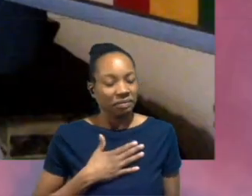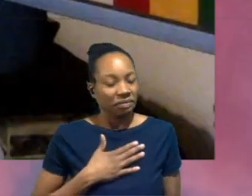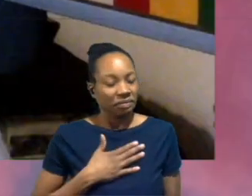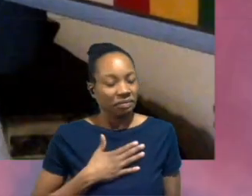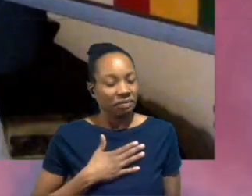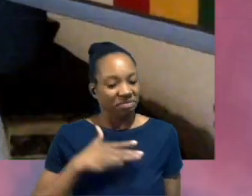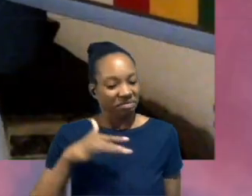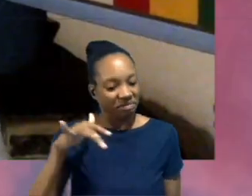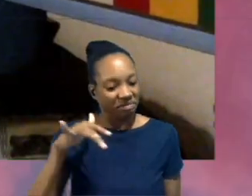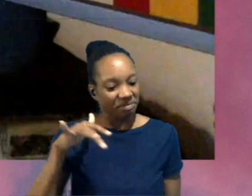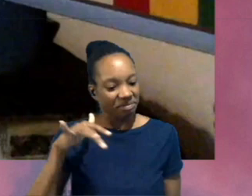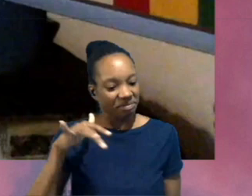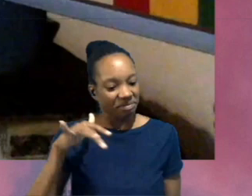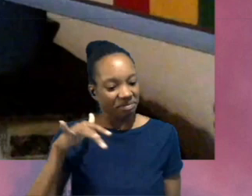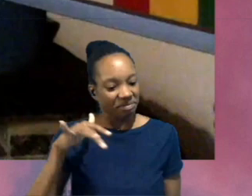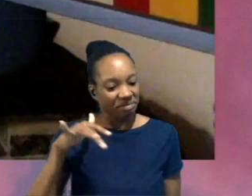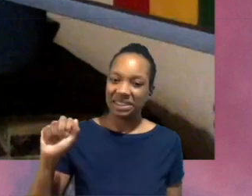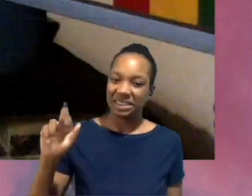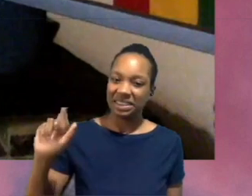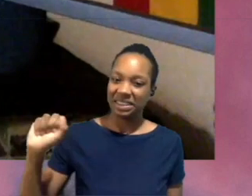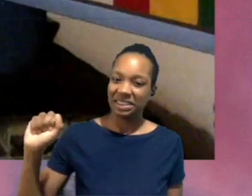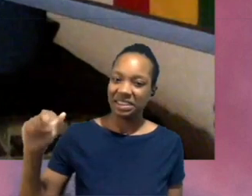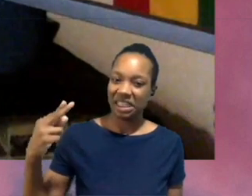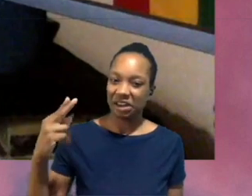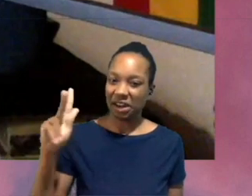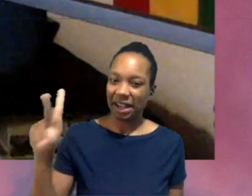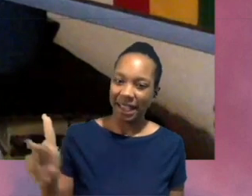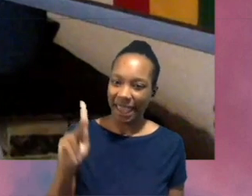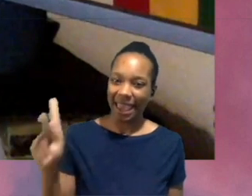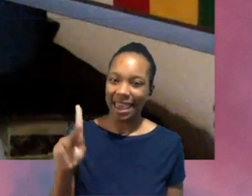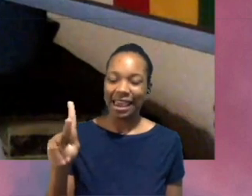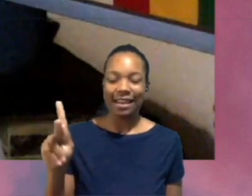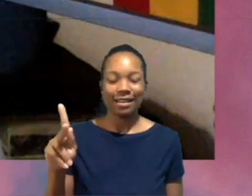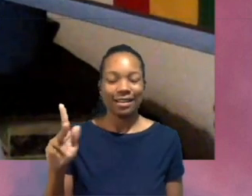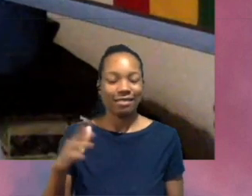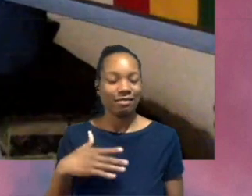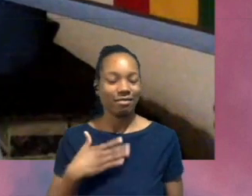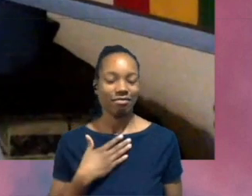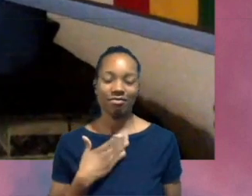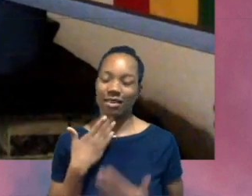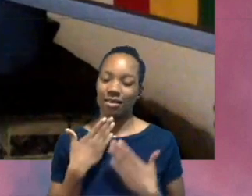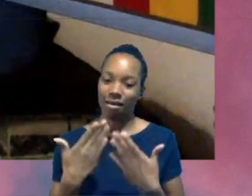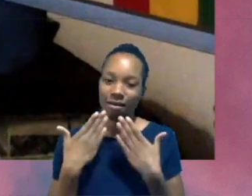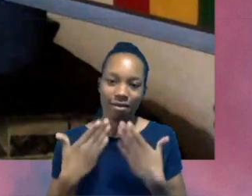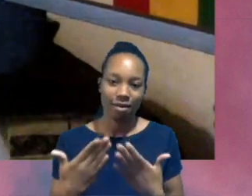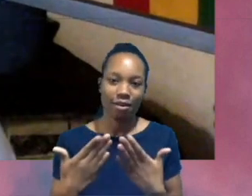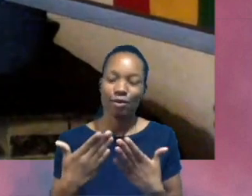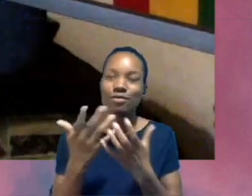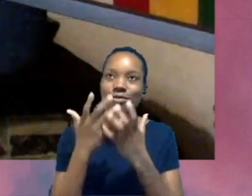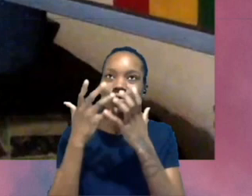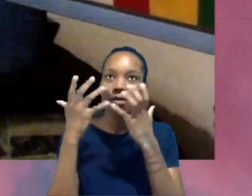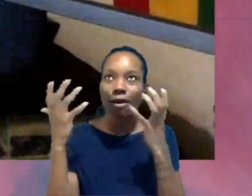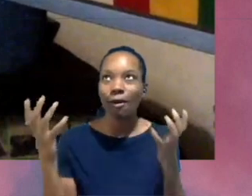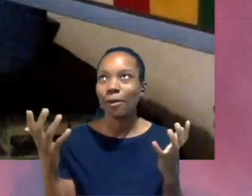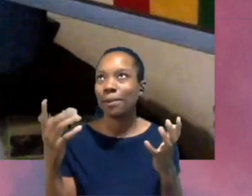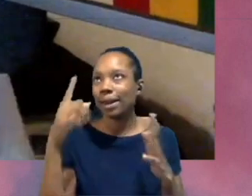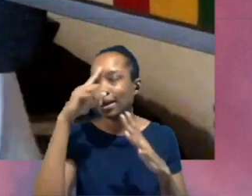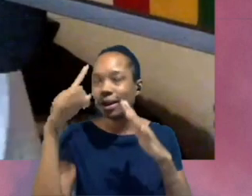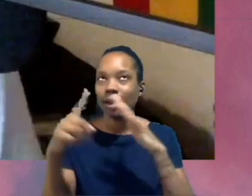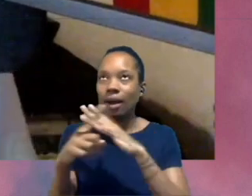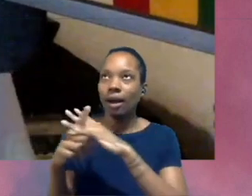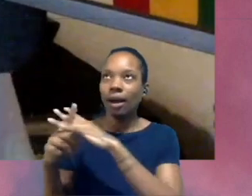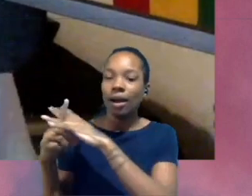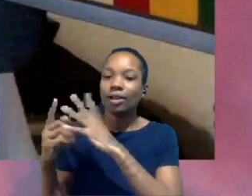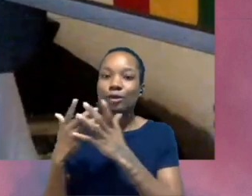Kay. Oh my goodness, thank you so much. So many things to quote, so much love going on